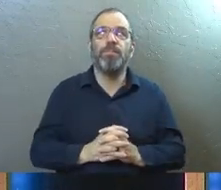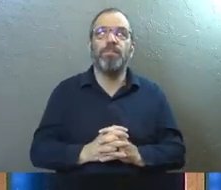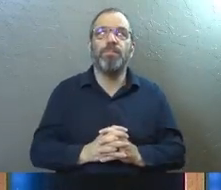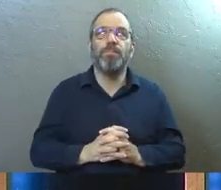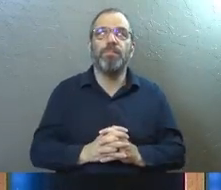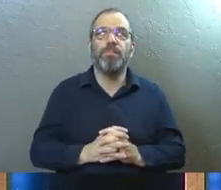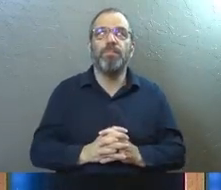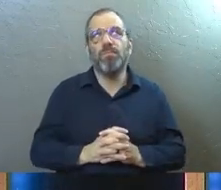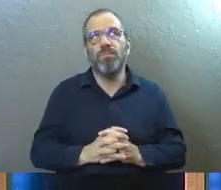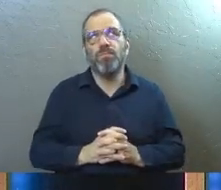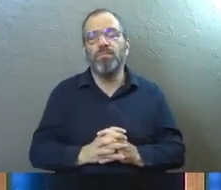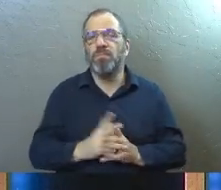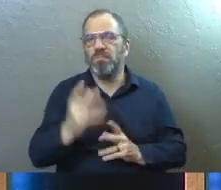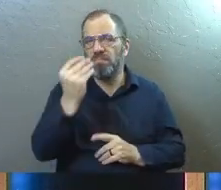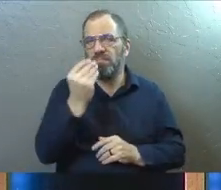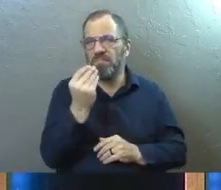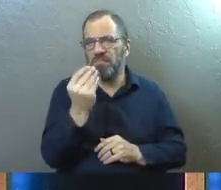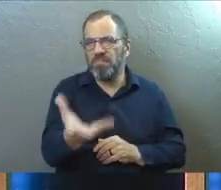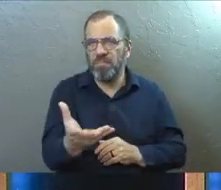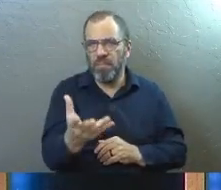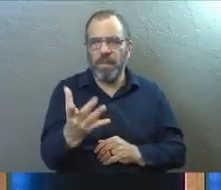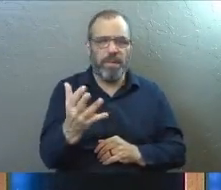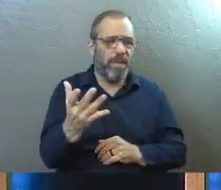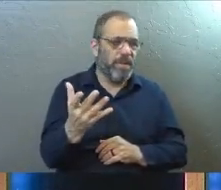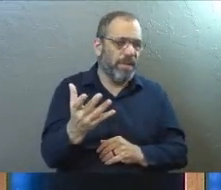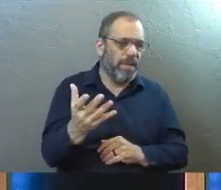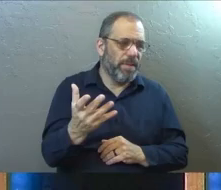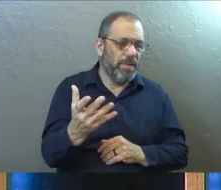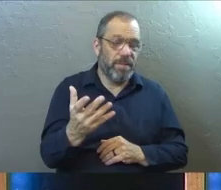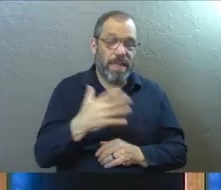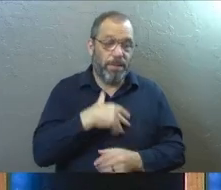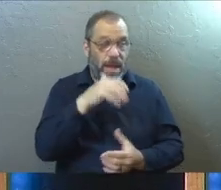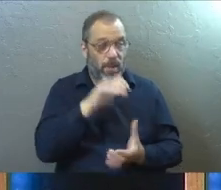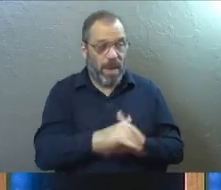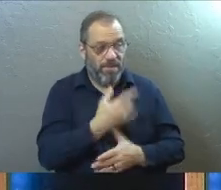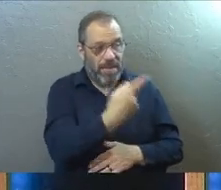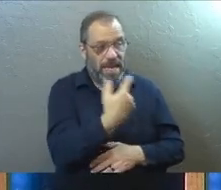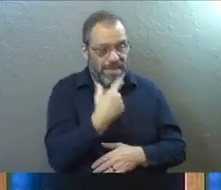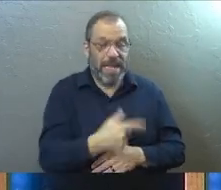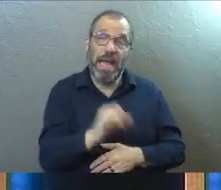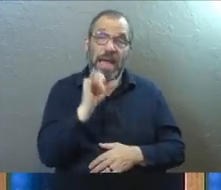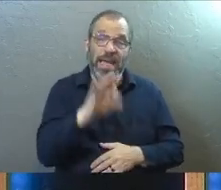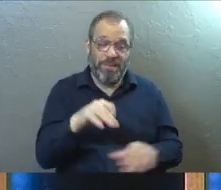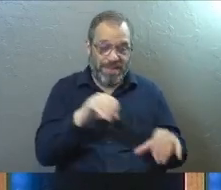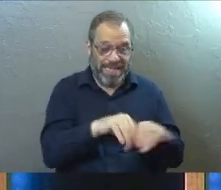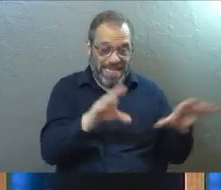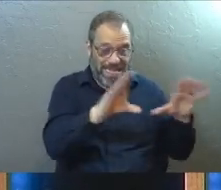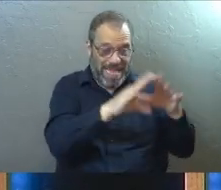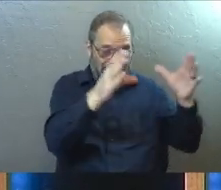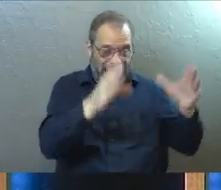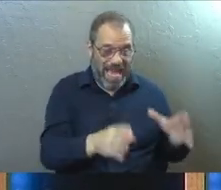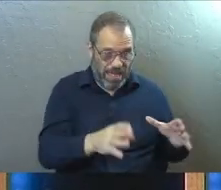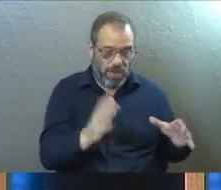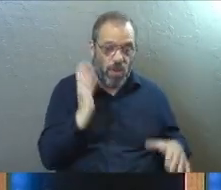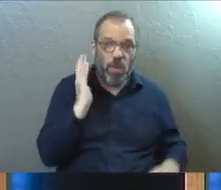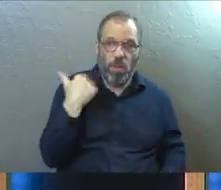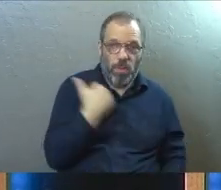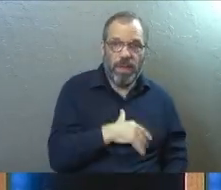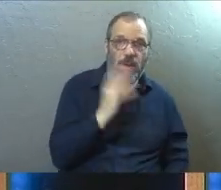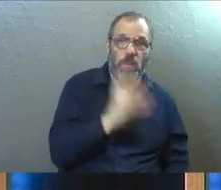encouragement I have for you in that is this thing that Rachel and I say all the time. It's like, if it's in the house, we'll eat